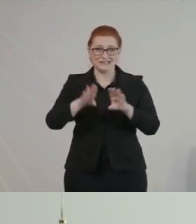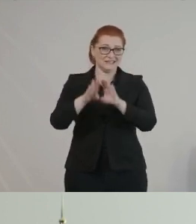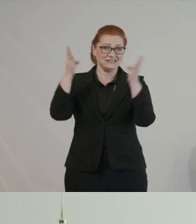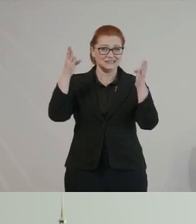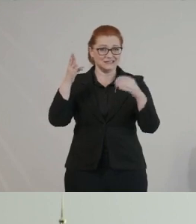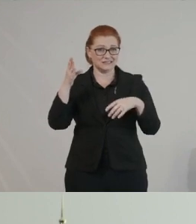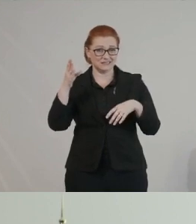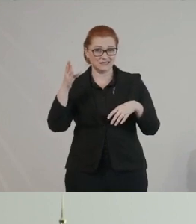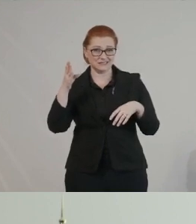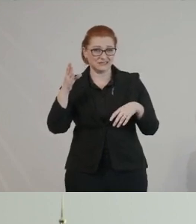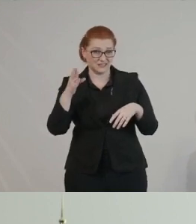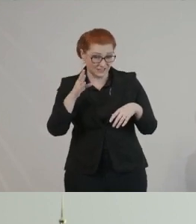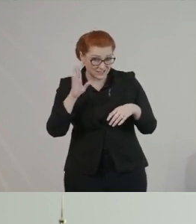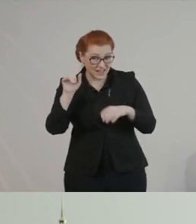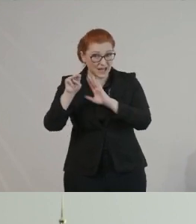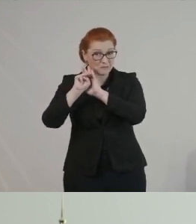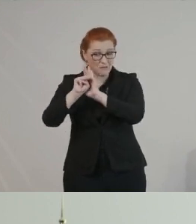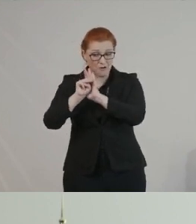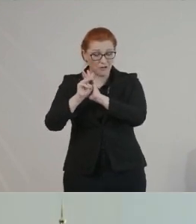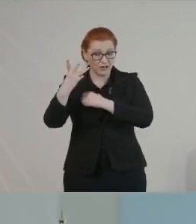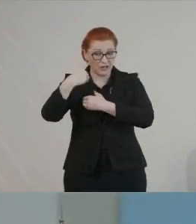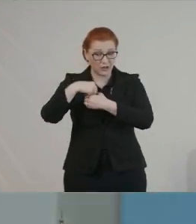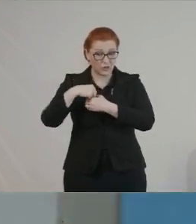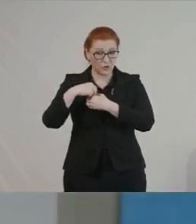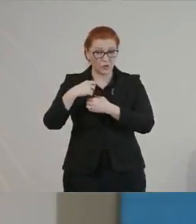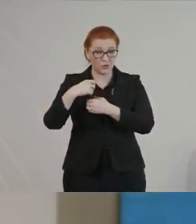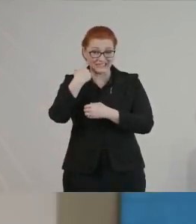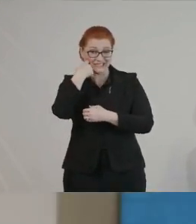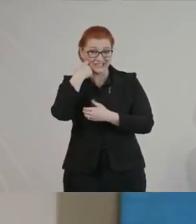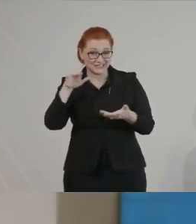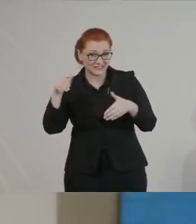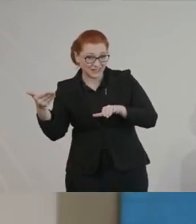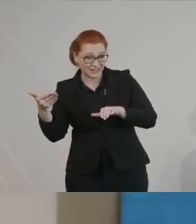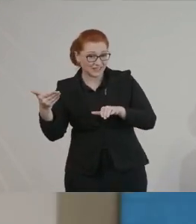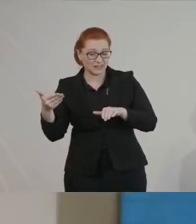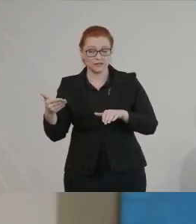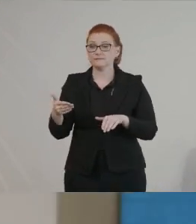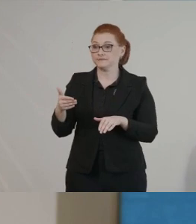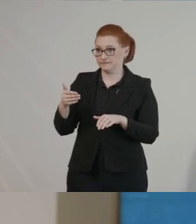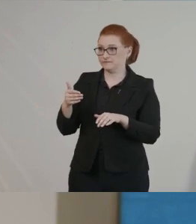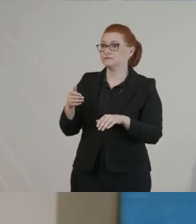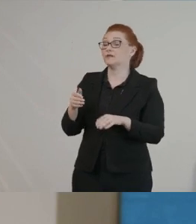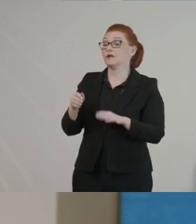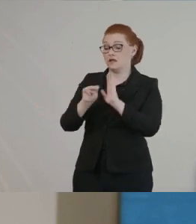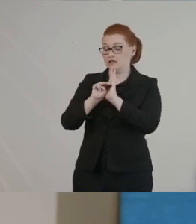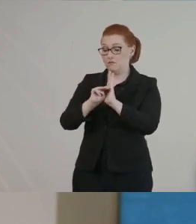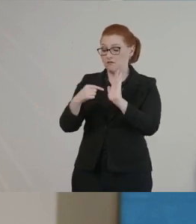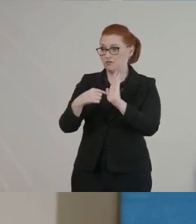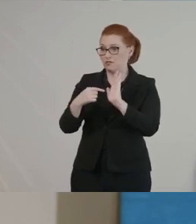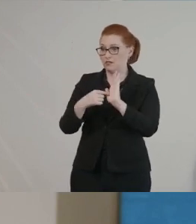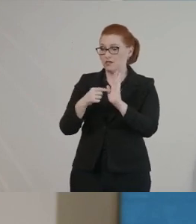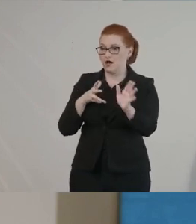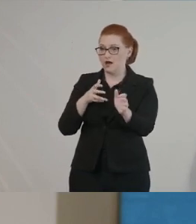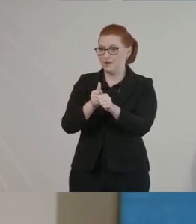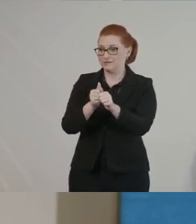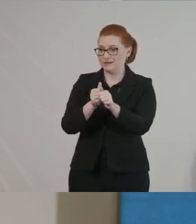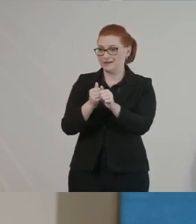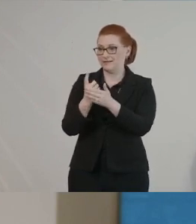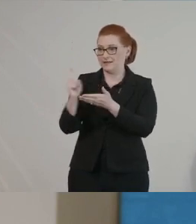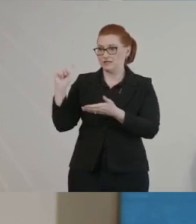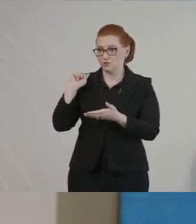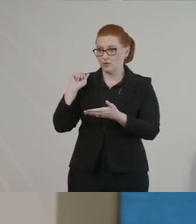past 2 days, or, when was it last updated? So the model that we have was last updated last week. So they say that they're good for about 2 weeks,